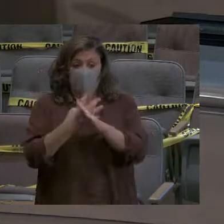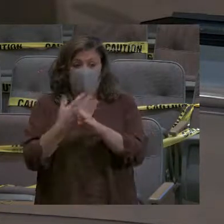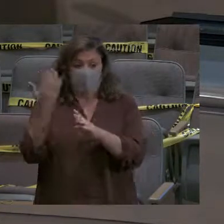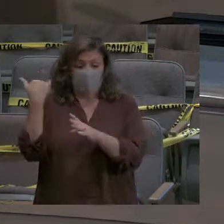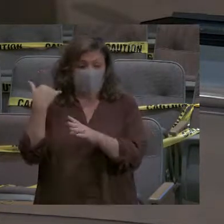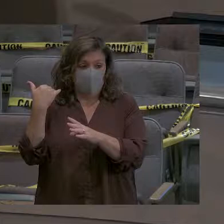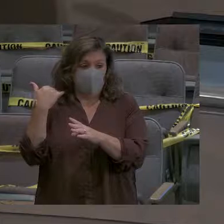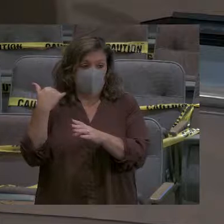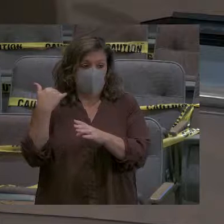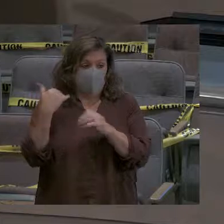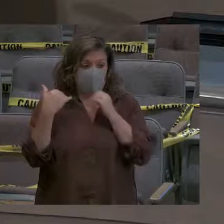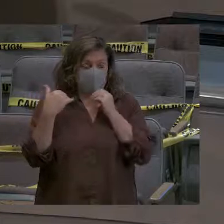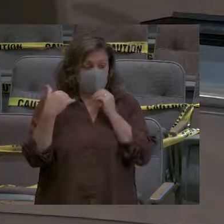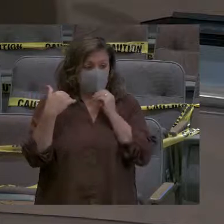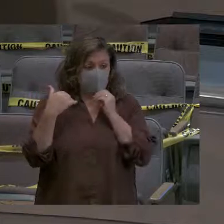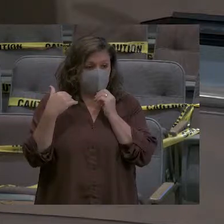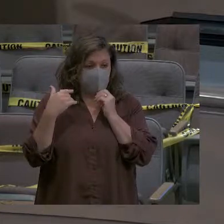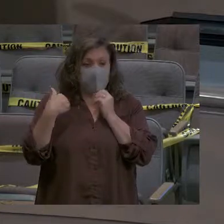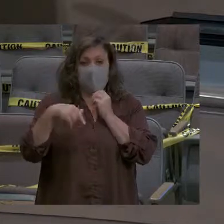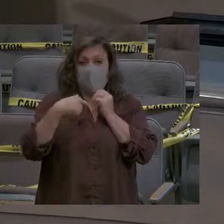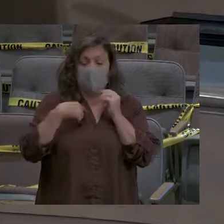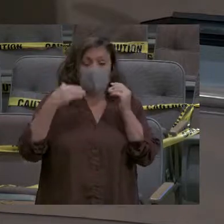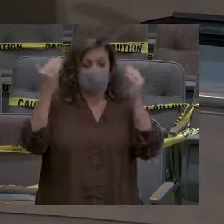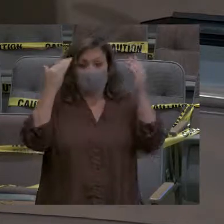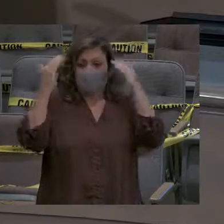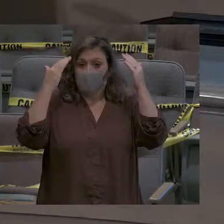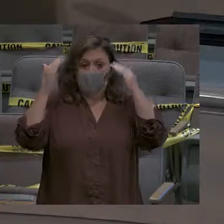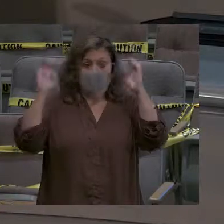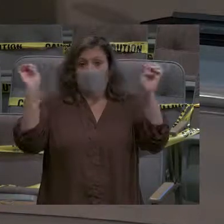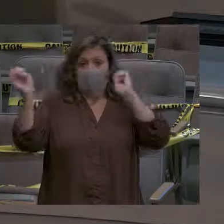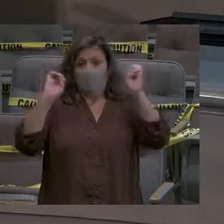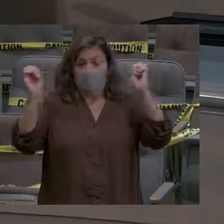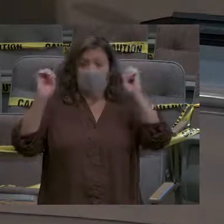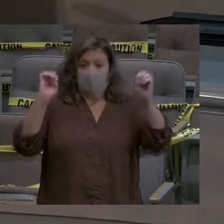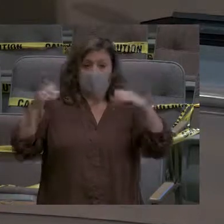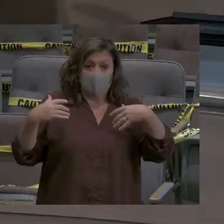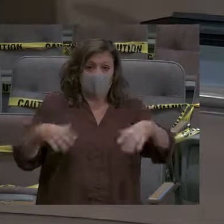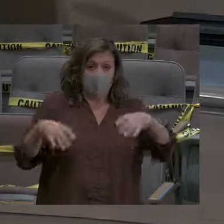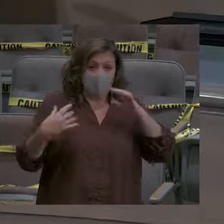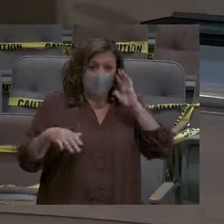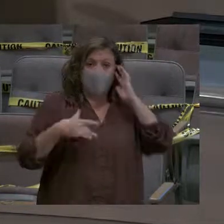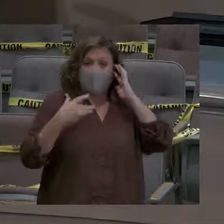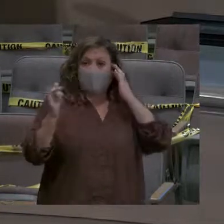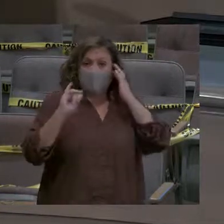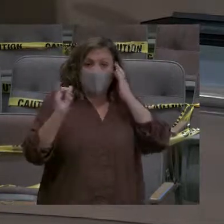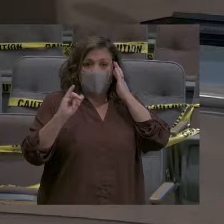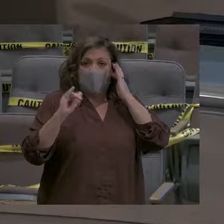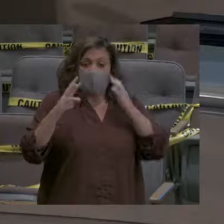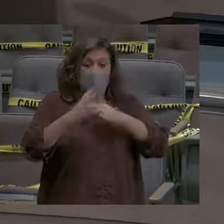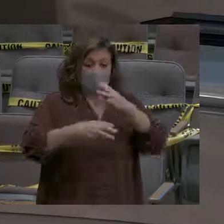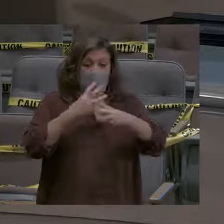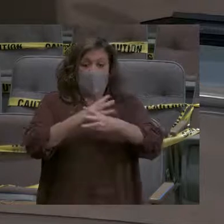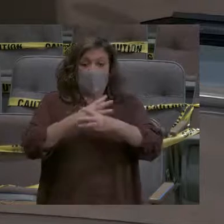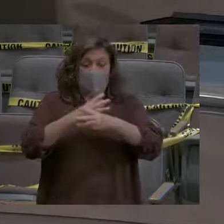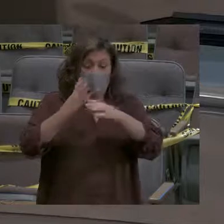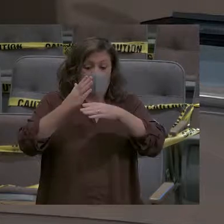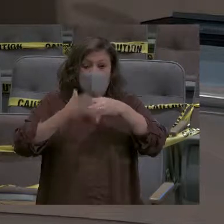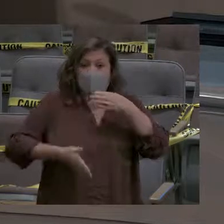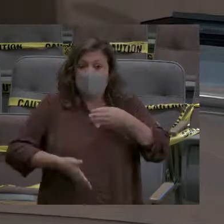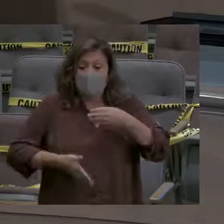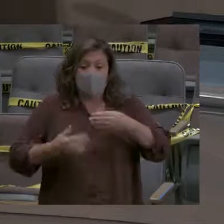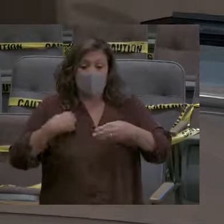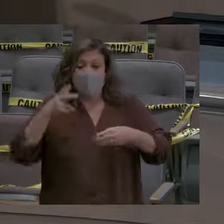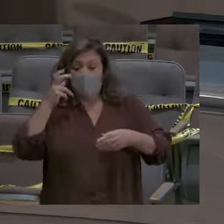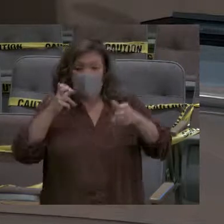ago, and we were in an apocalyptic state, where literally it felt like the sky was falling. We were hearing these